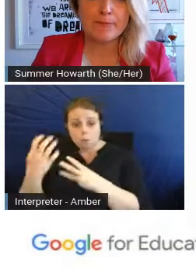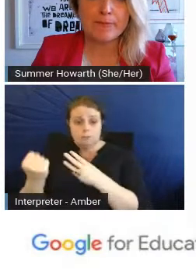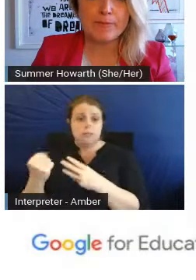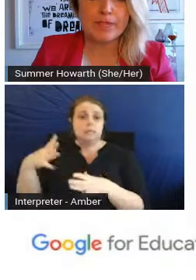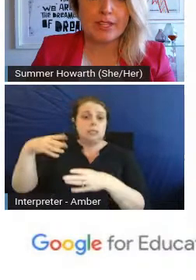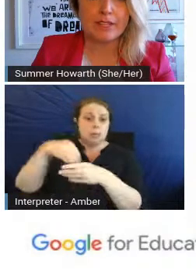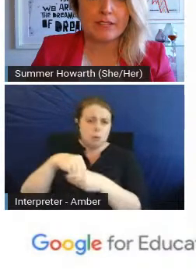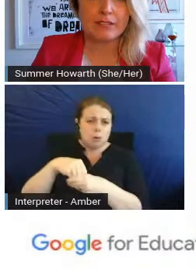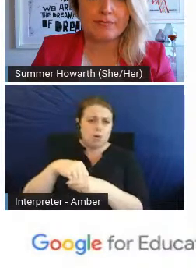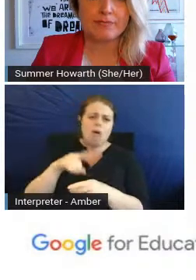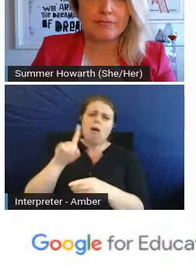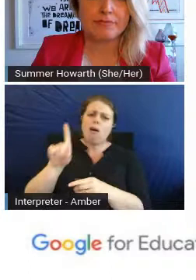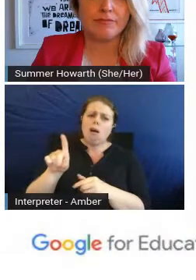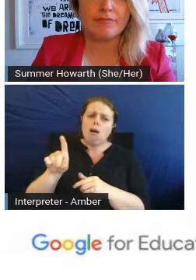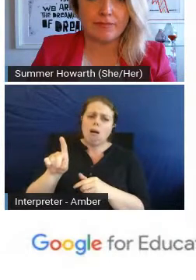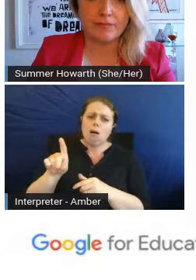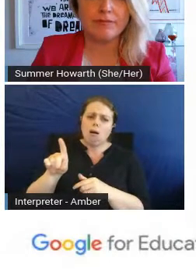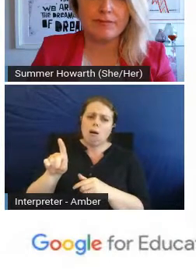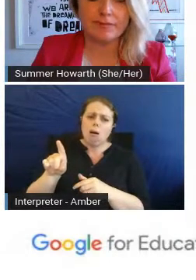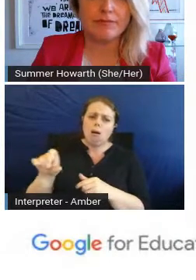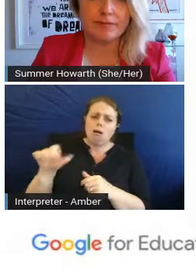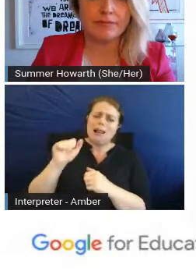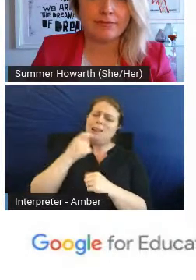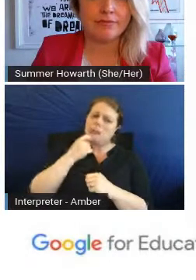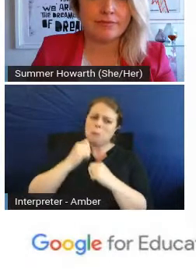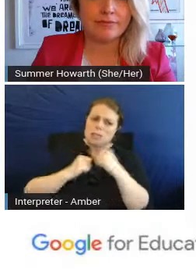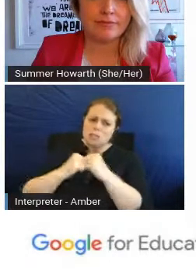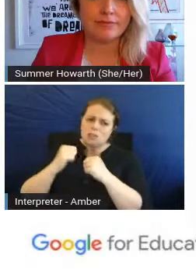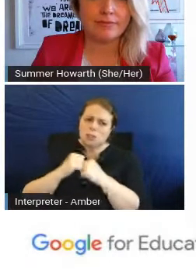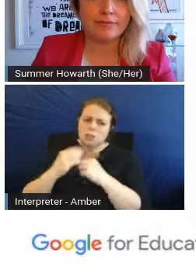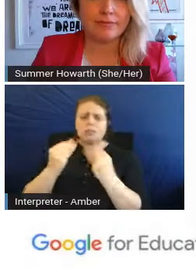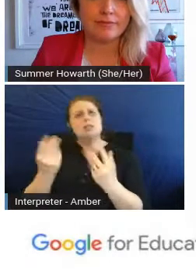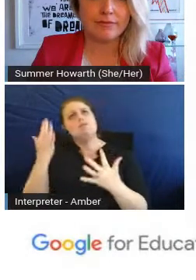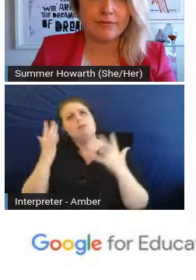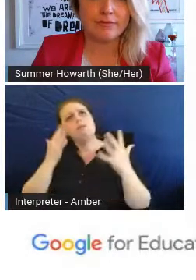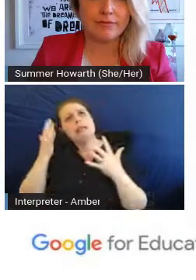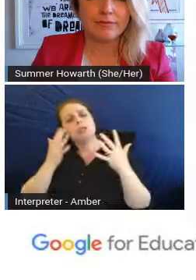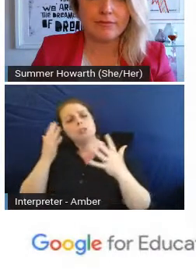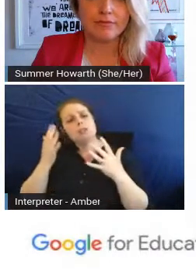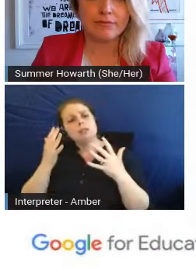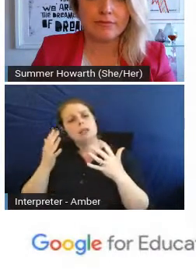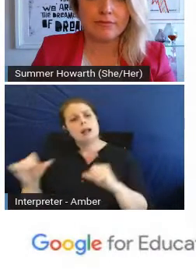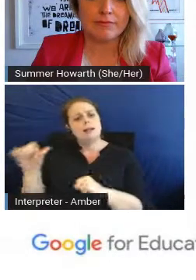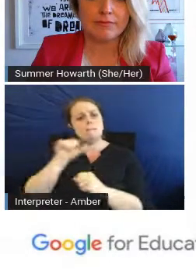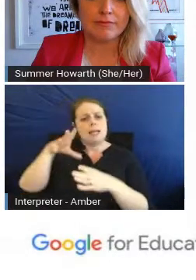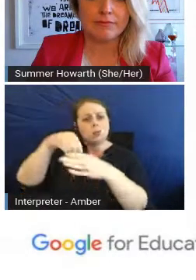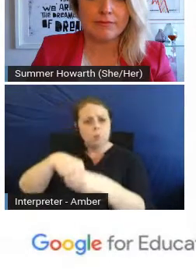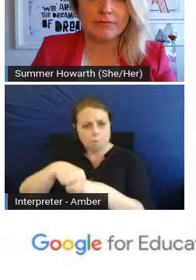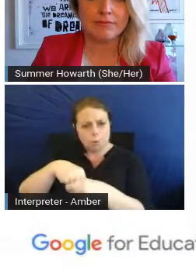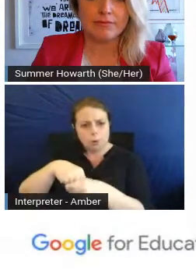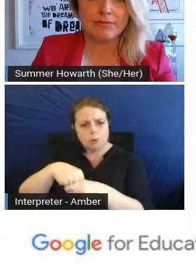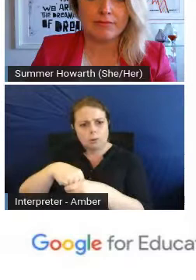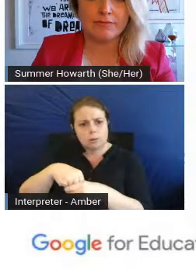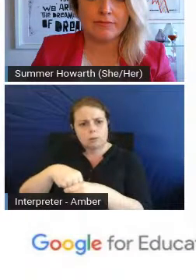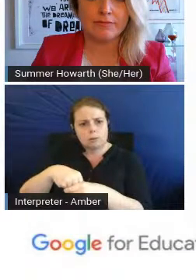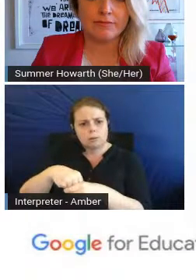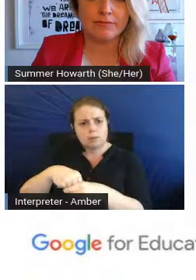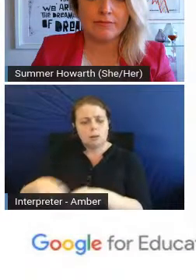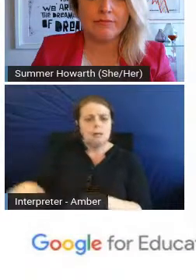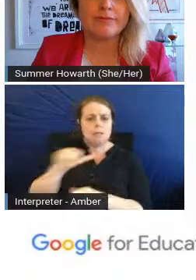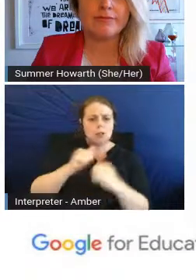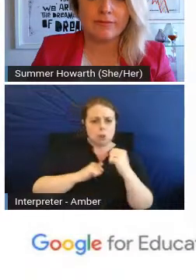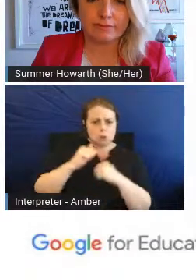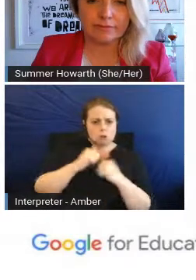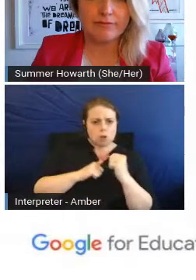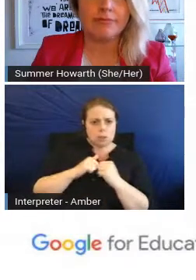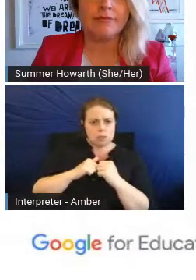actually let's go and do a little bit of construction, and then some reflection, and then back to some input, and then to some construct, and then to